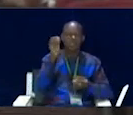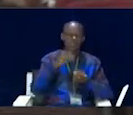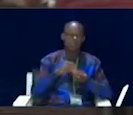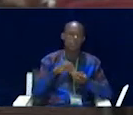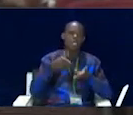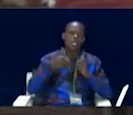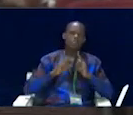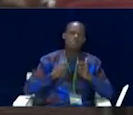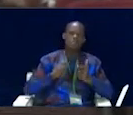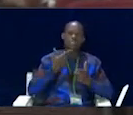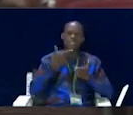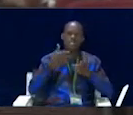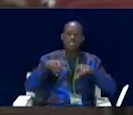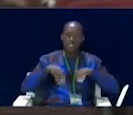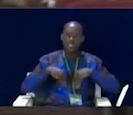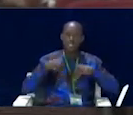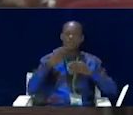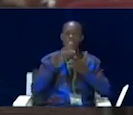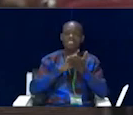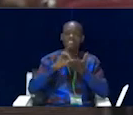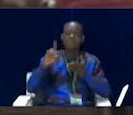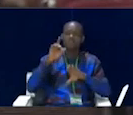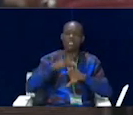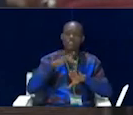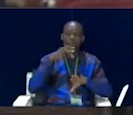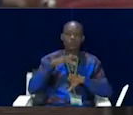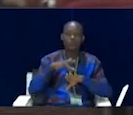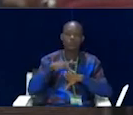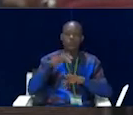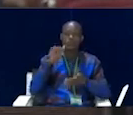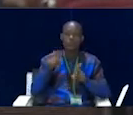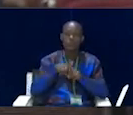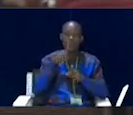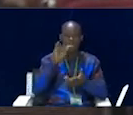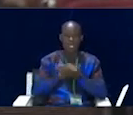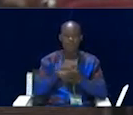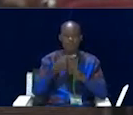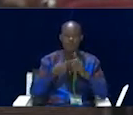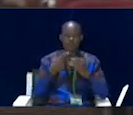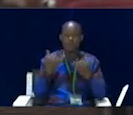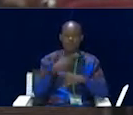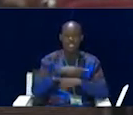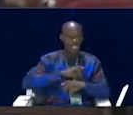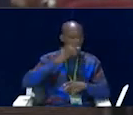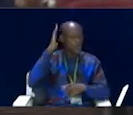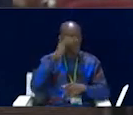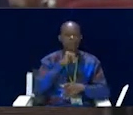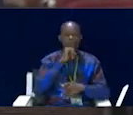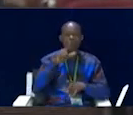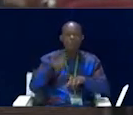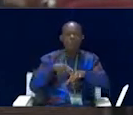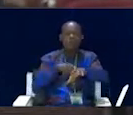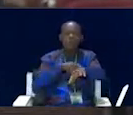divine touch that from today, I no longer do the things I used to do. Amen.